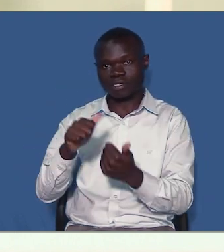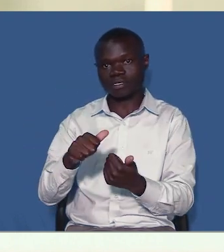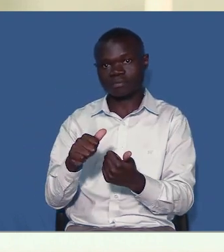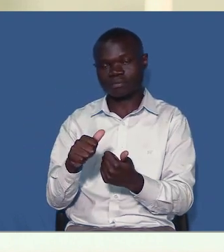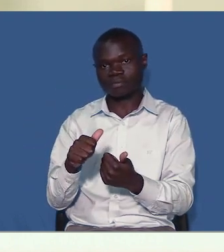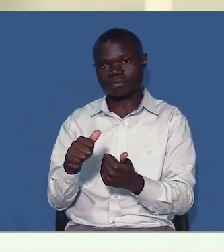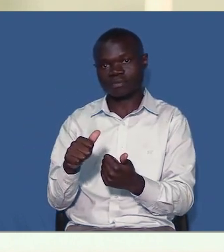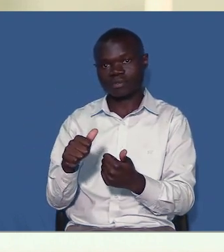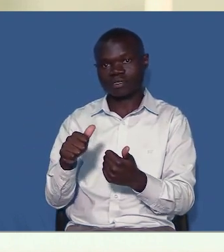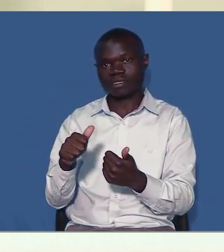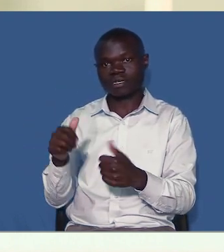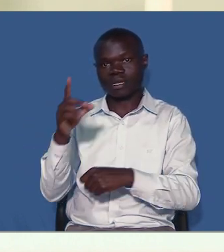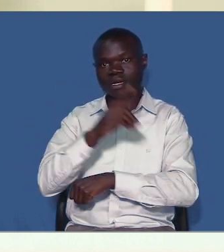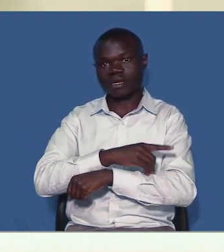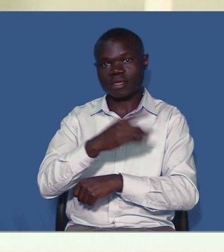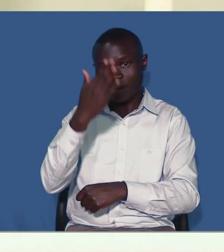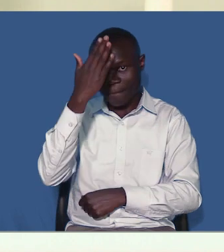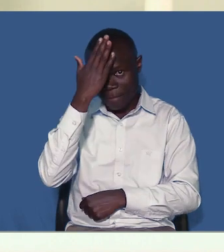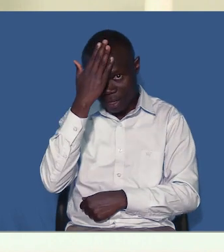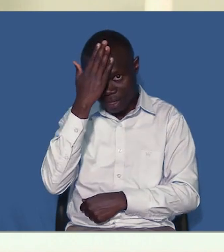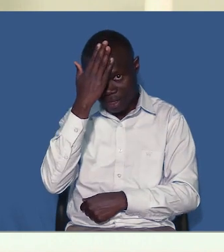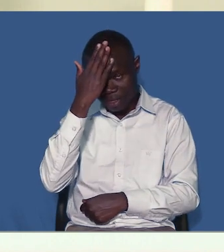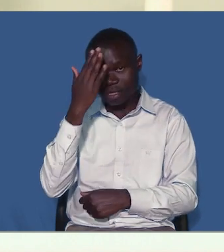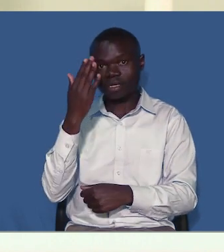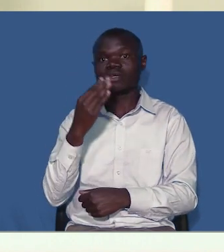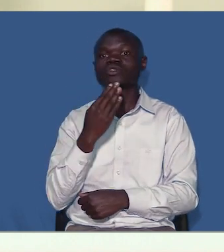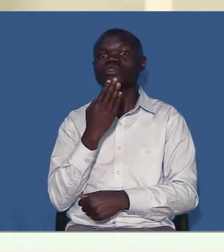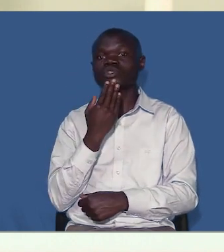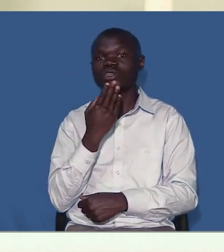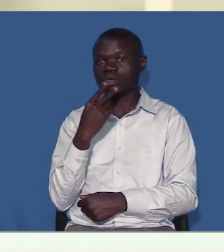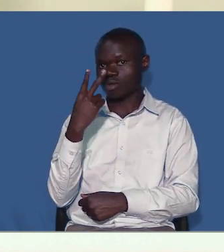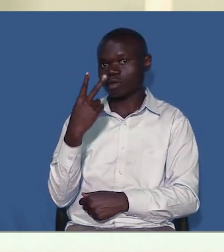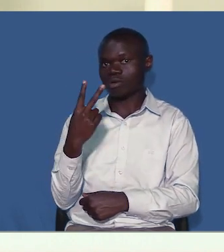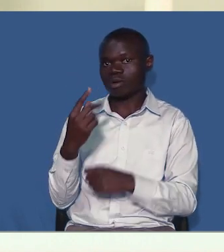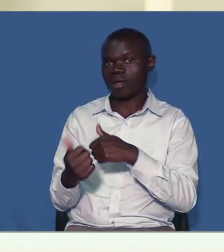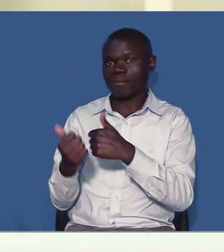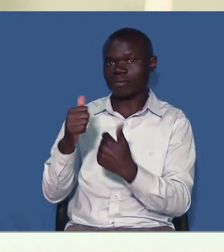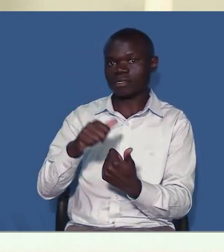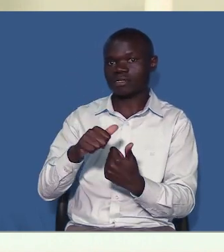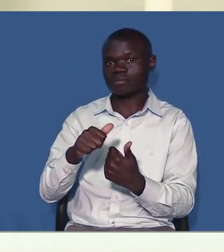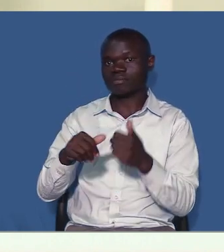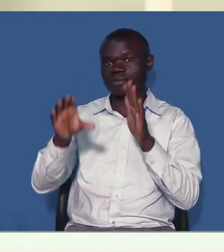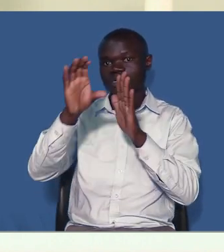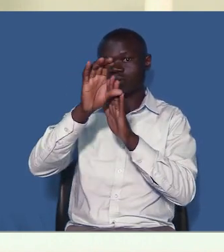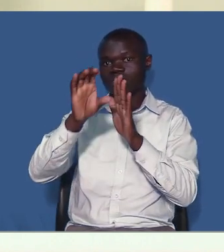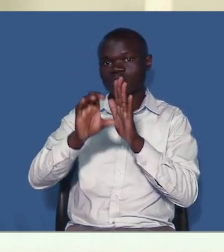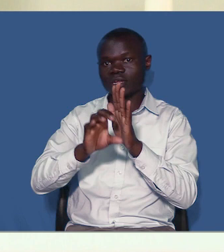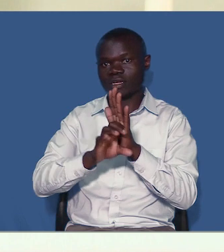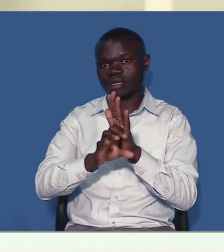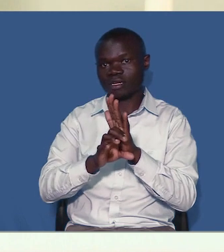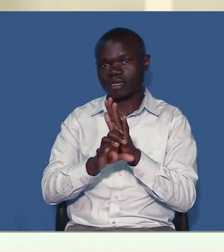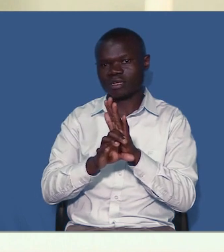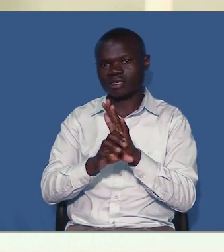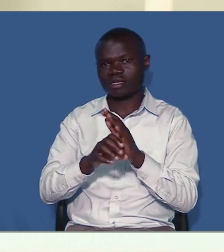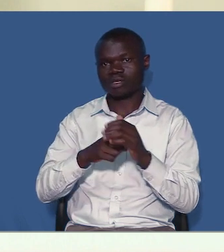Monday. On Tuesday, we looked at baptism as a covenant and the sacrament.